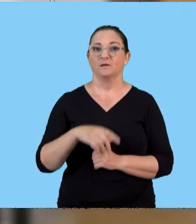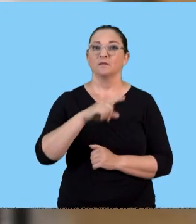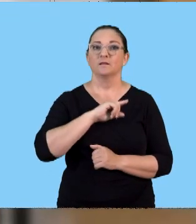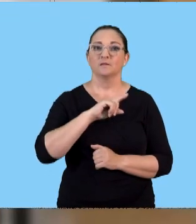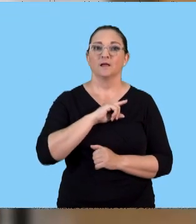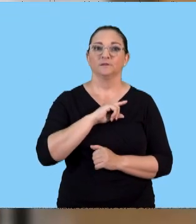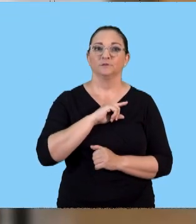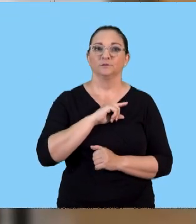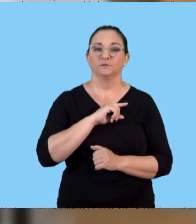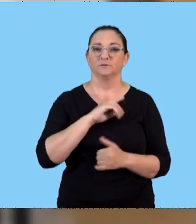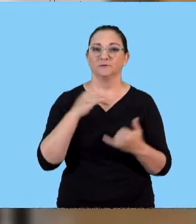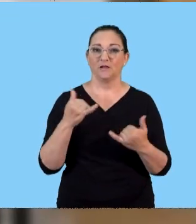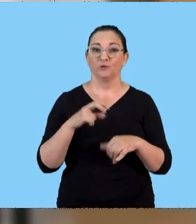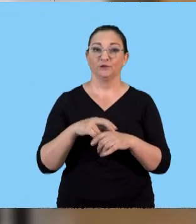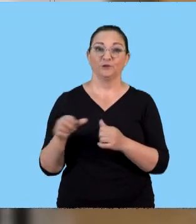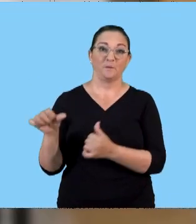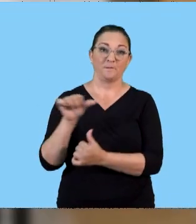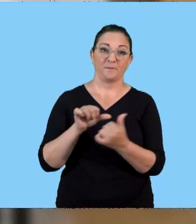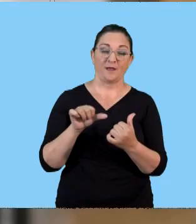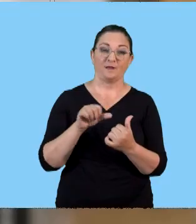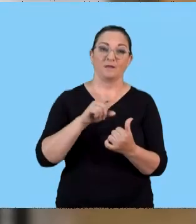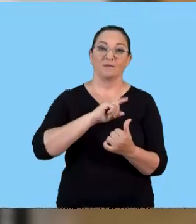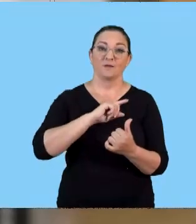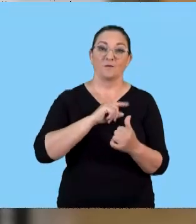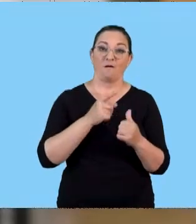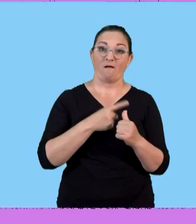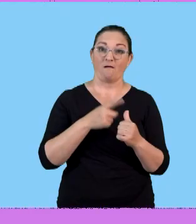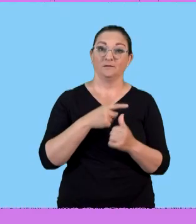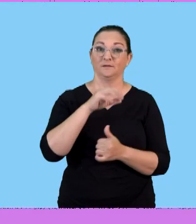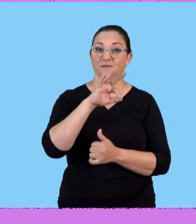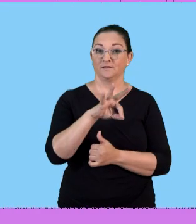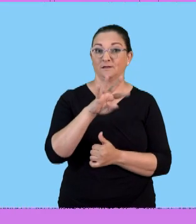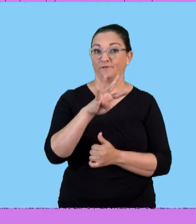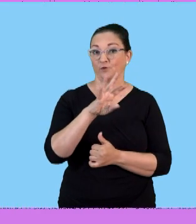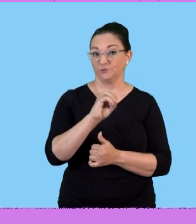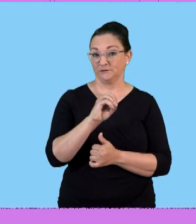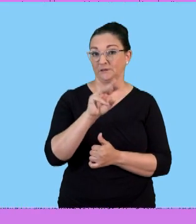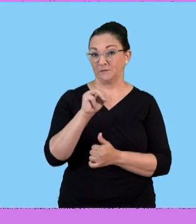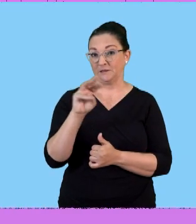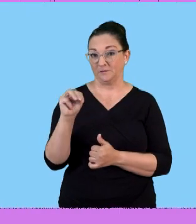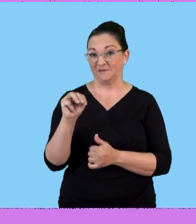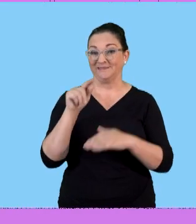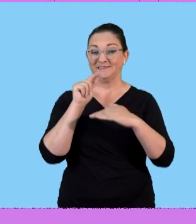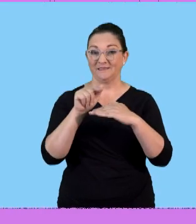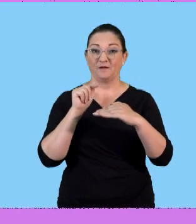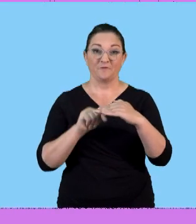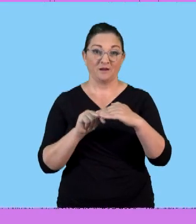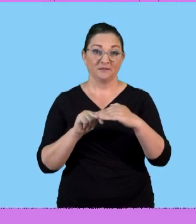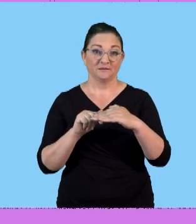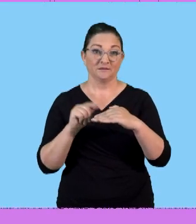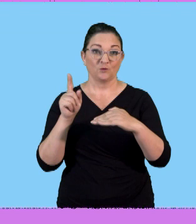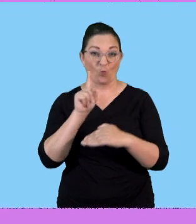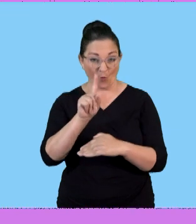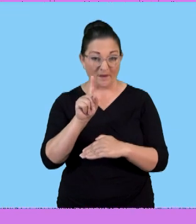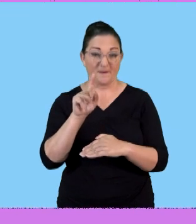order for us to go from this millimeter, I will now take my answer, the 340 million, and I will divide that